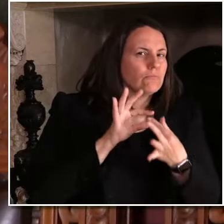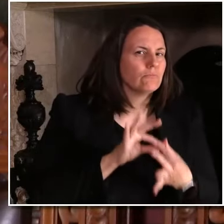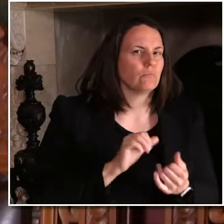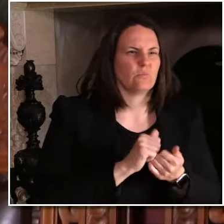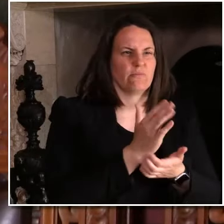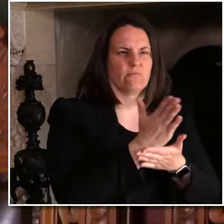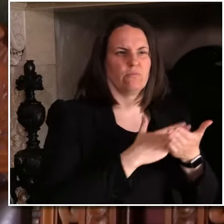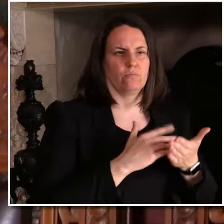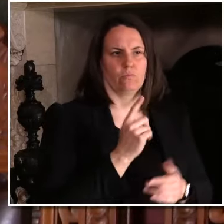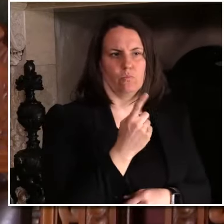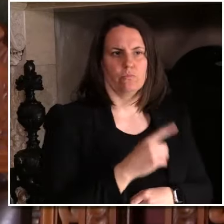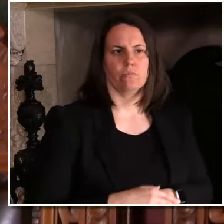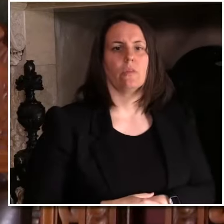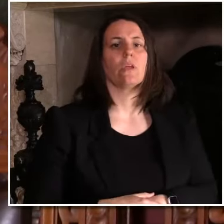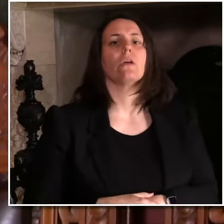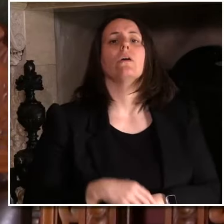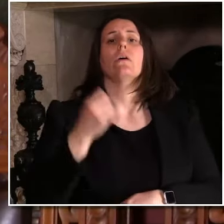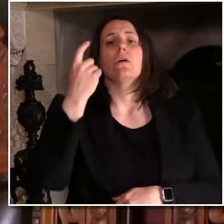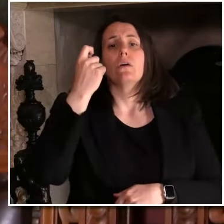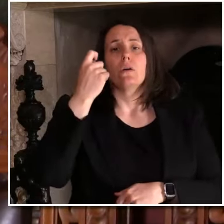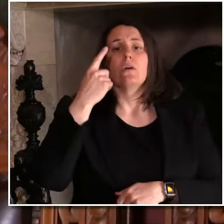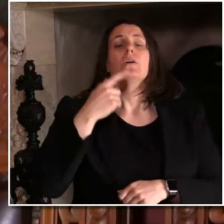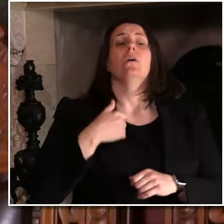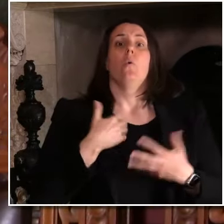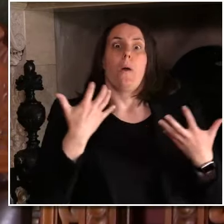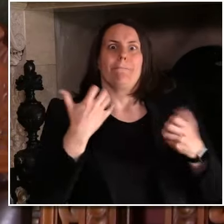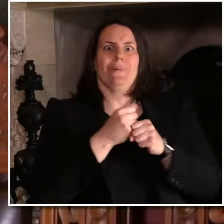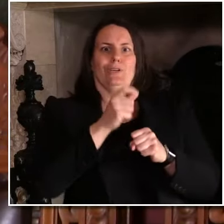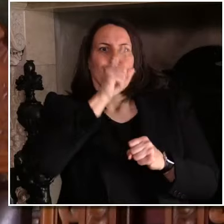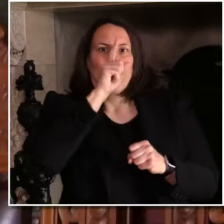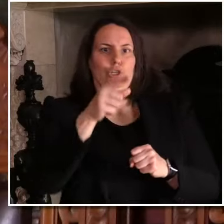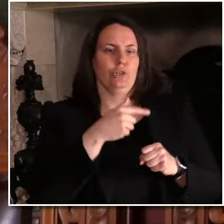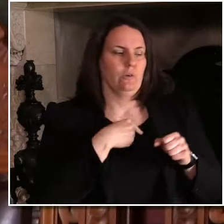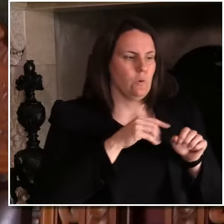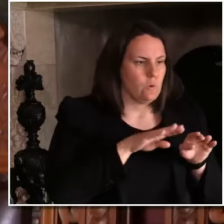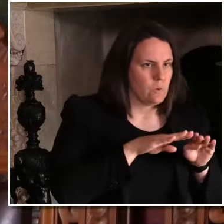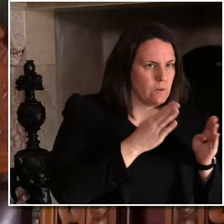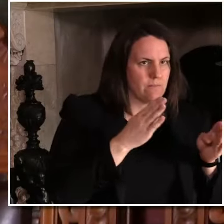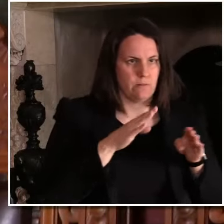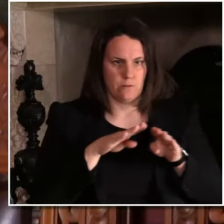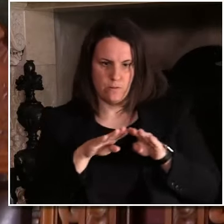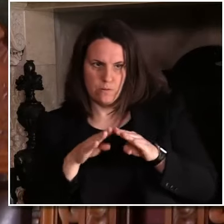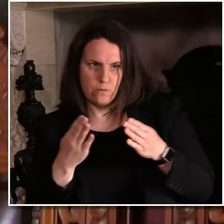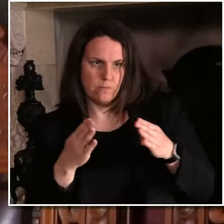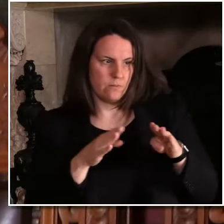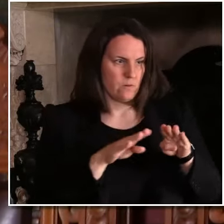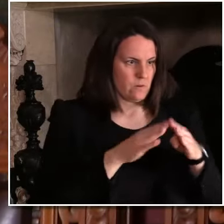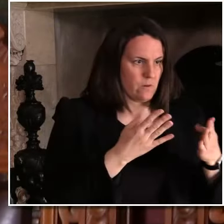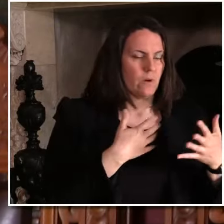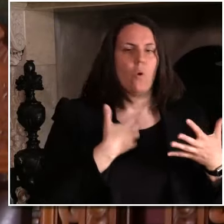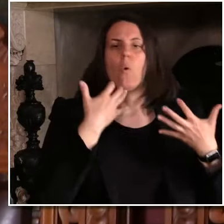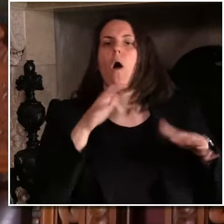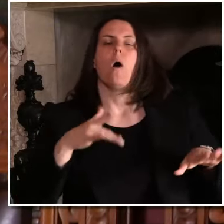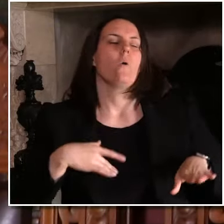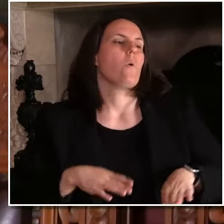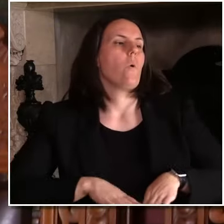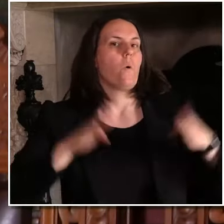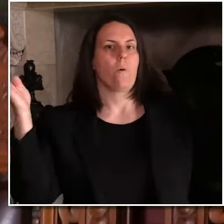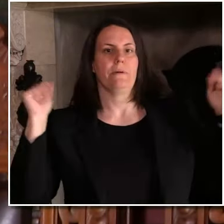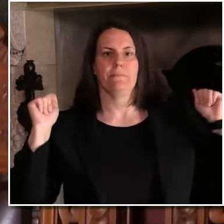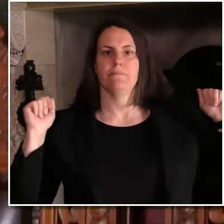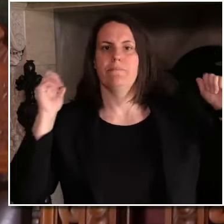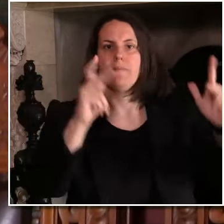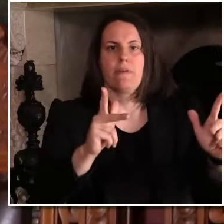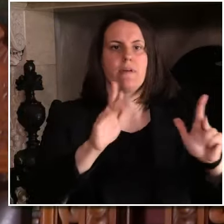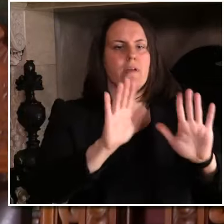while they will reopen, it won't be how they were in December 2019, for example. There'll be measures in place while working with stakeholders,